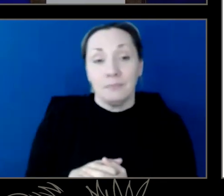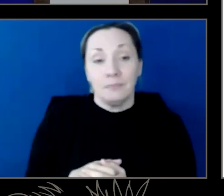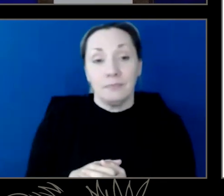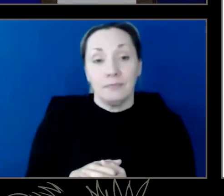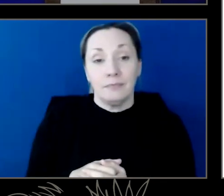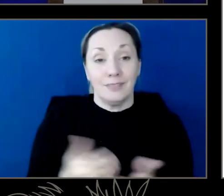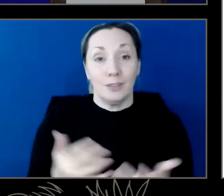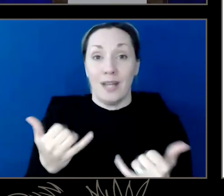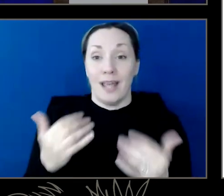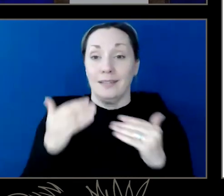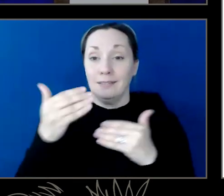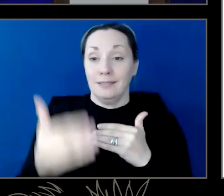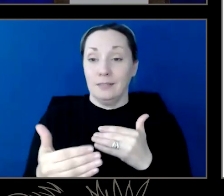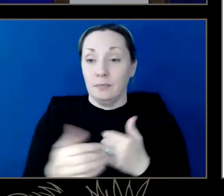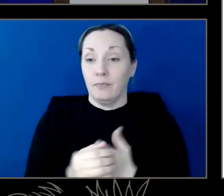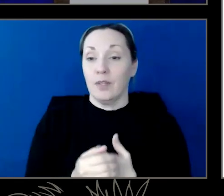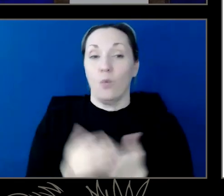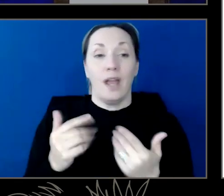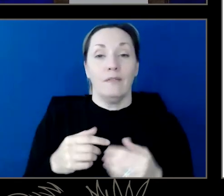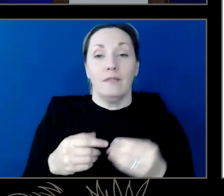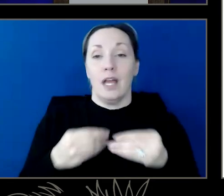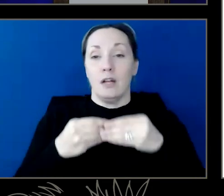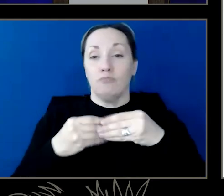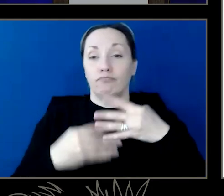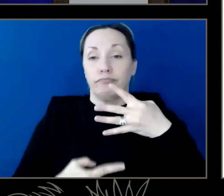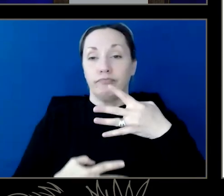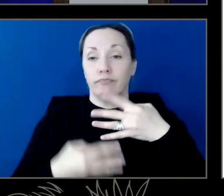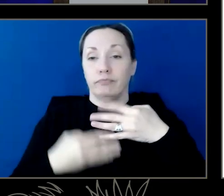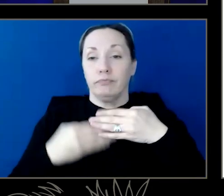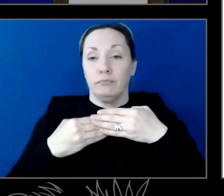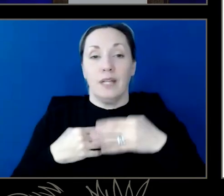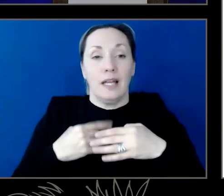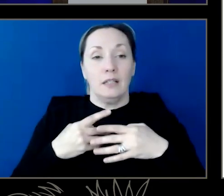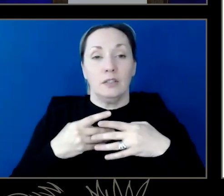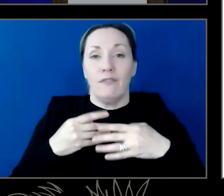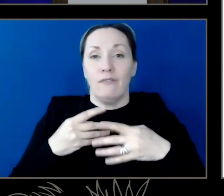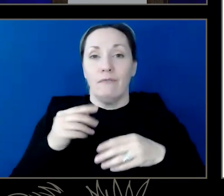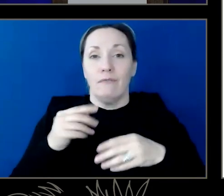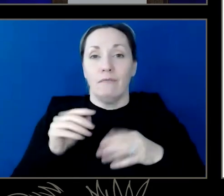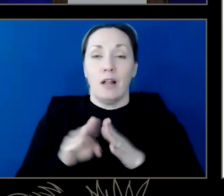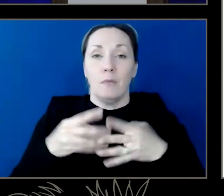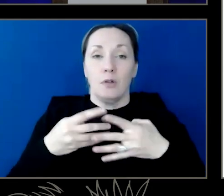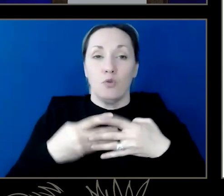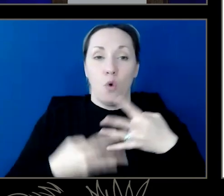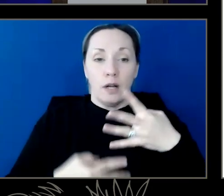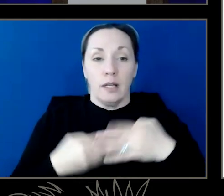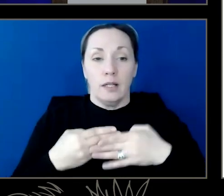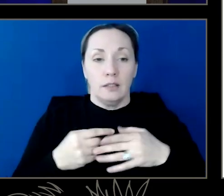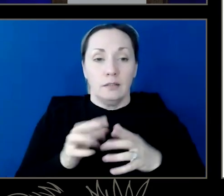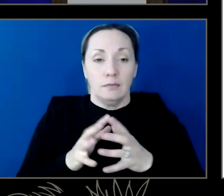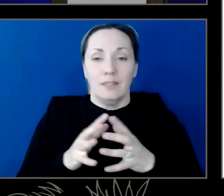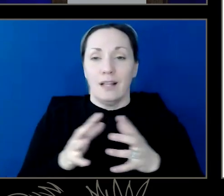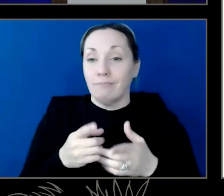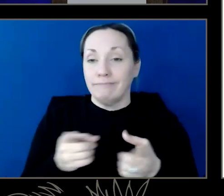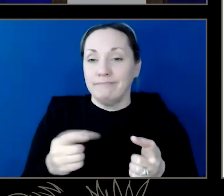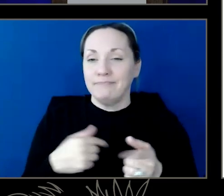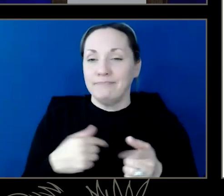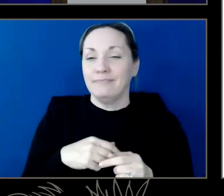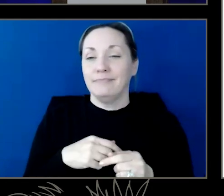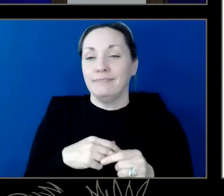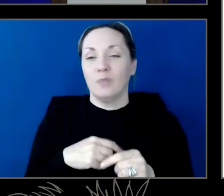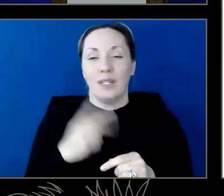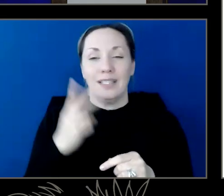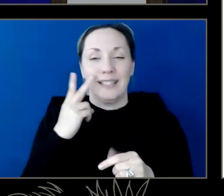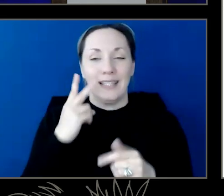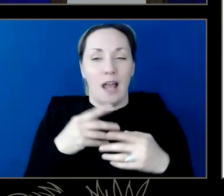What do we have next? We have an accordion. I love a good accordion. I'm sure we're all fans of accordions here too. So let's see how we build